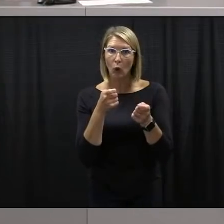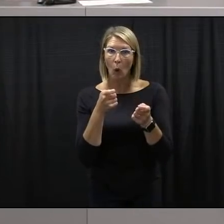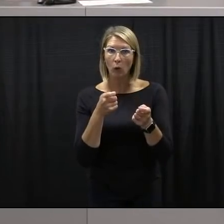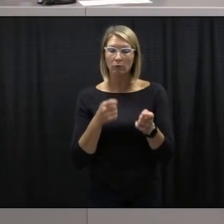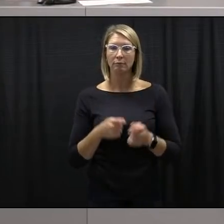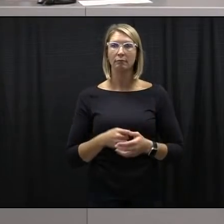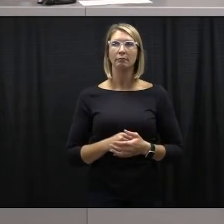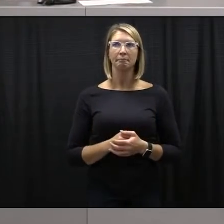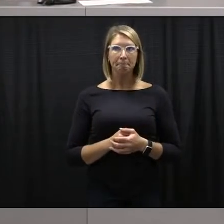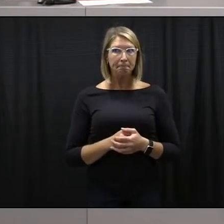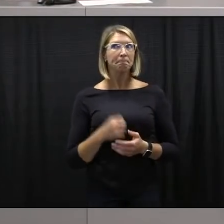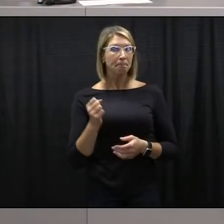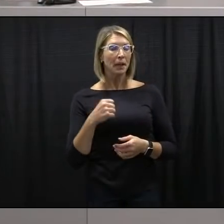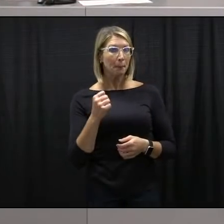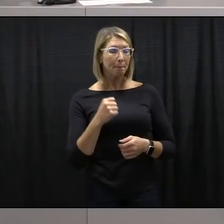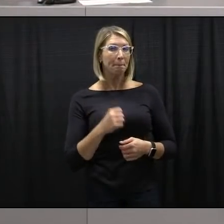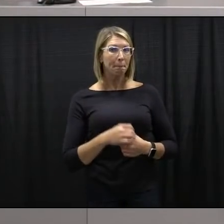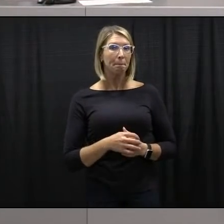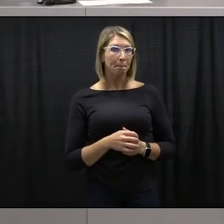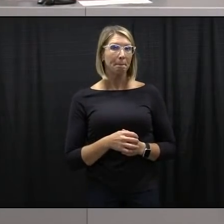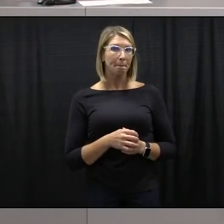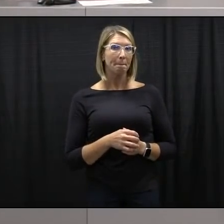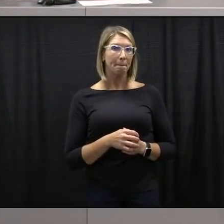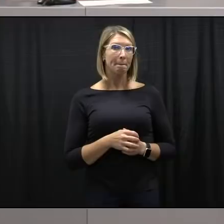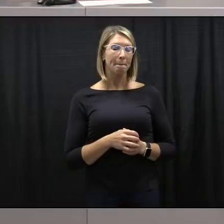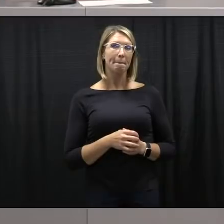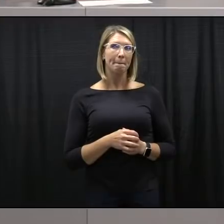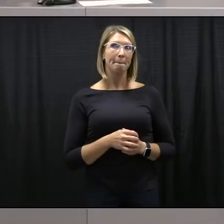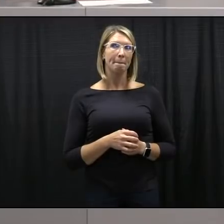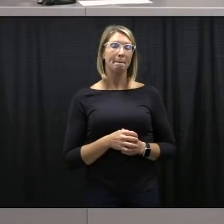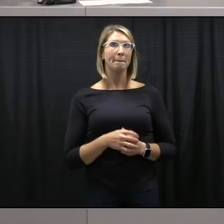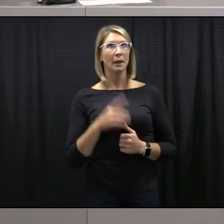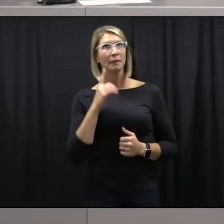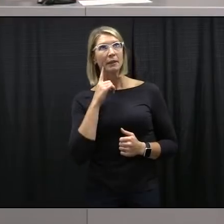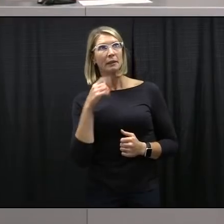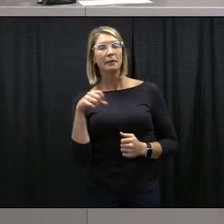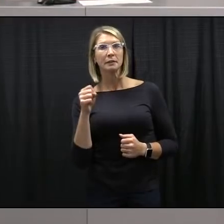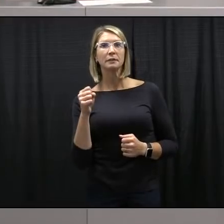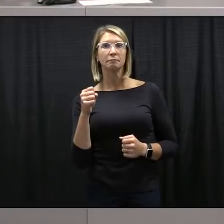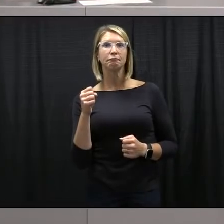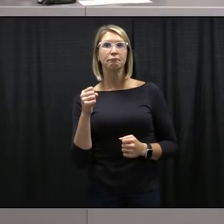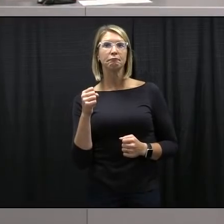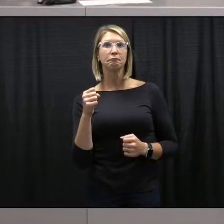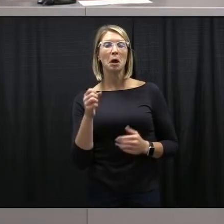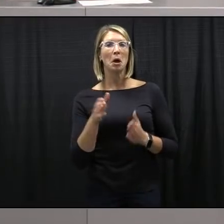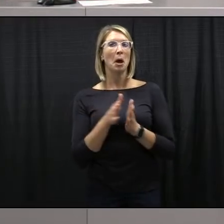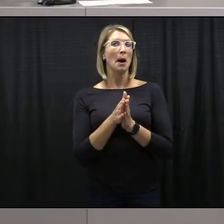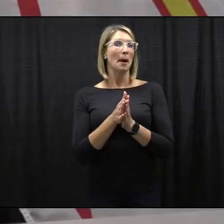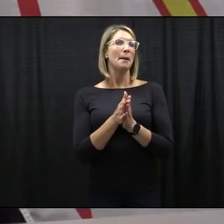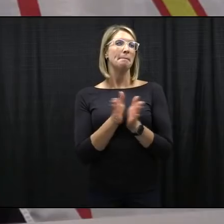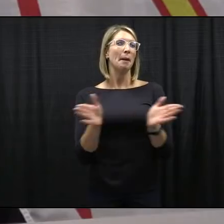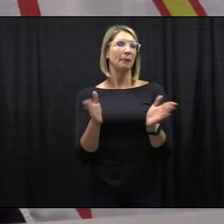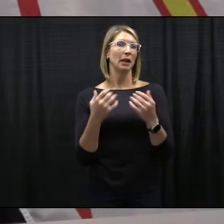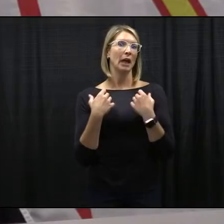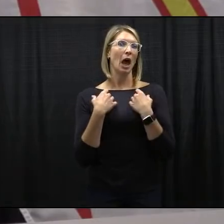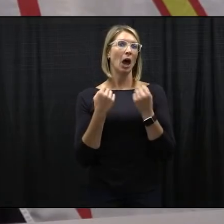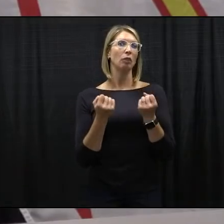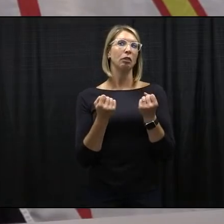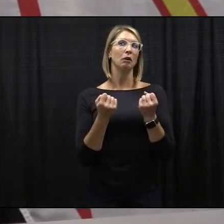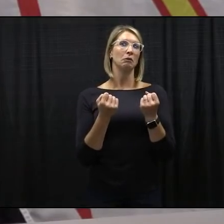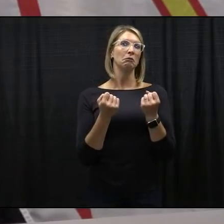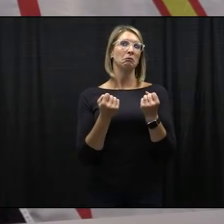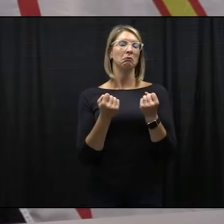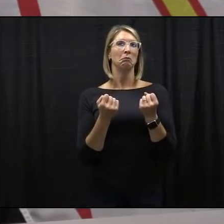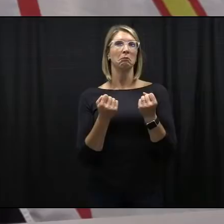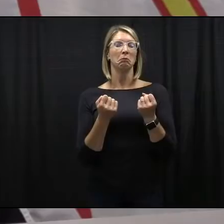Yes, I think certainly, I think public health in those regions have gotten a good handle on what's